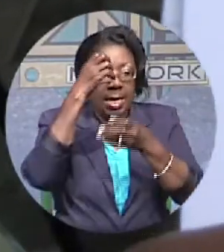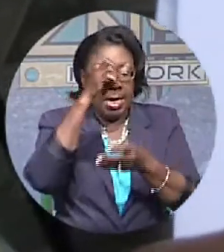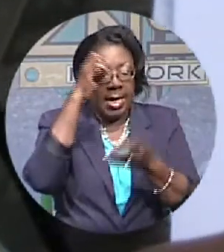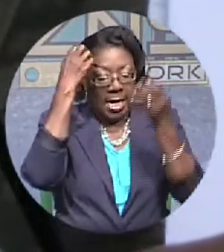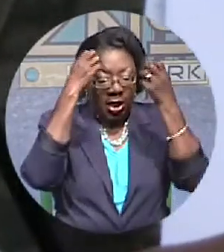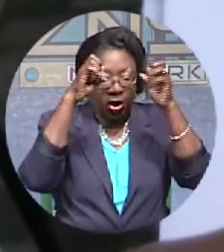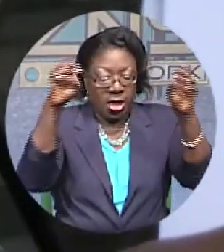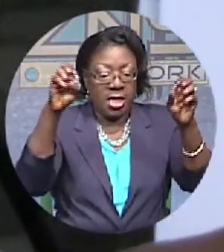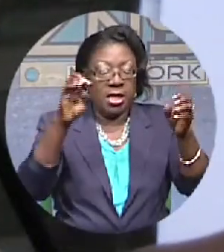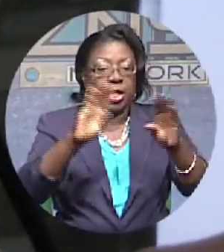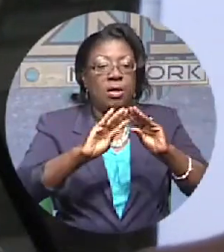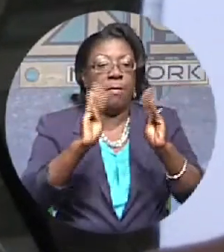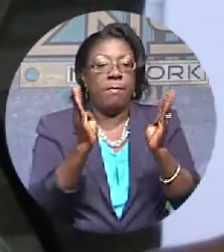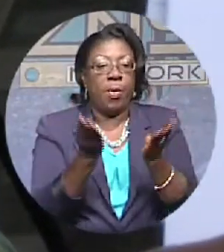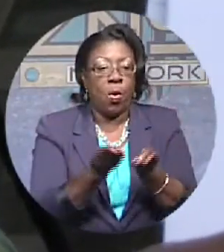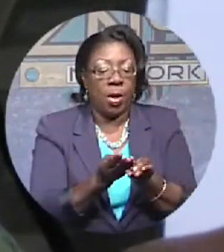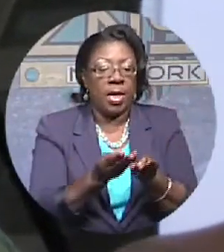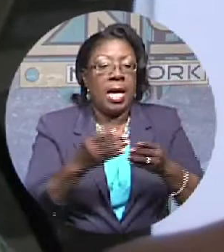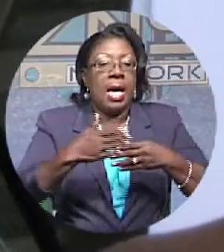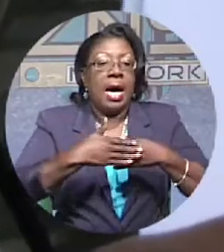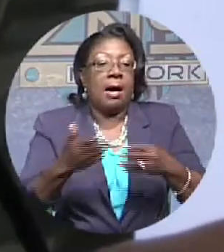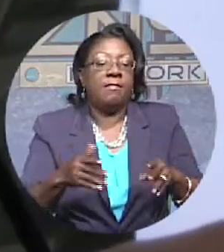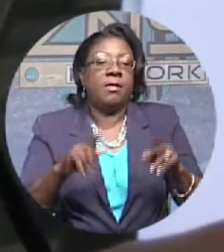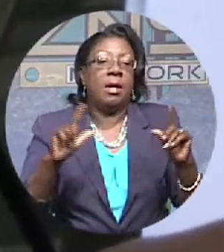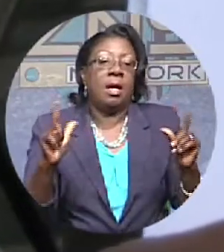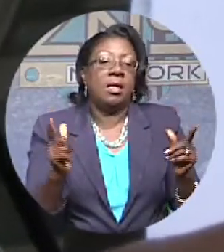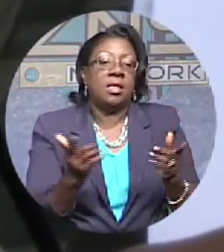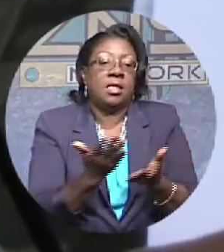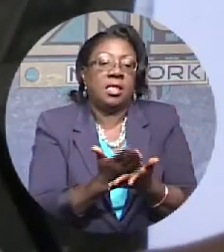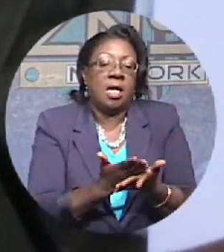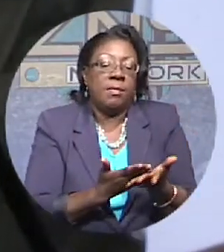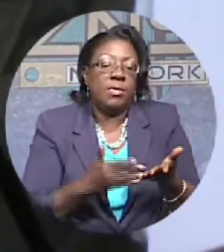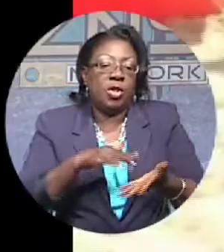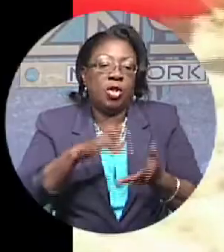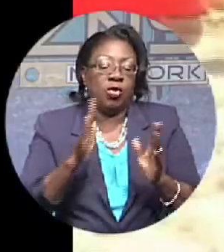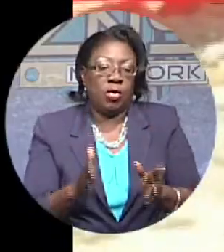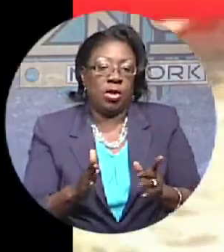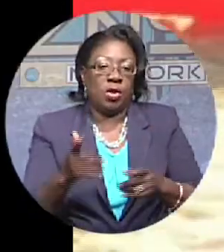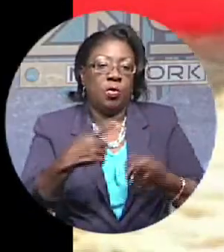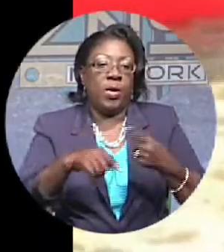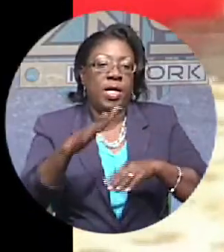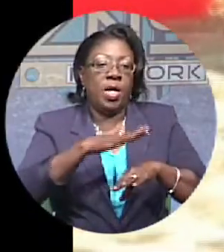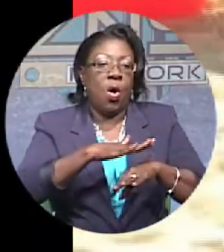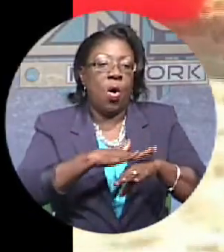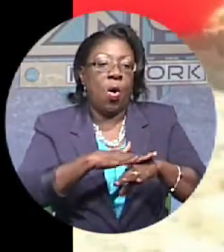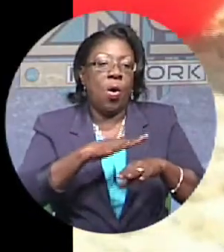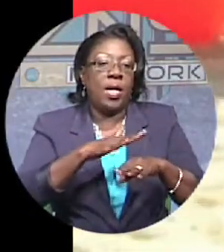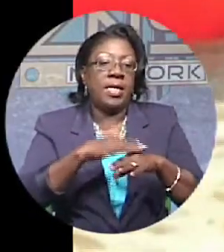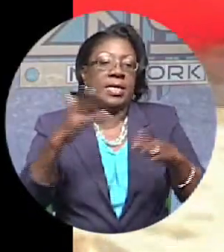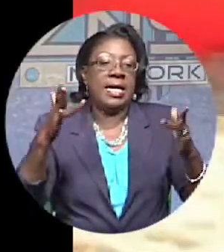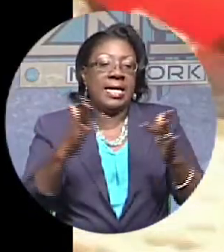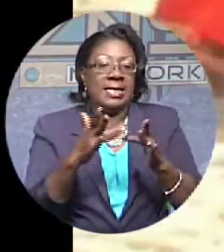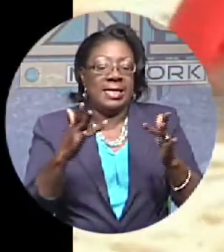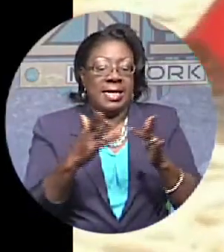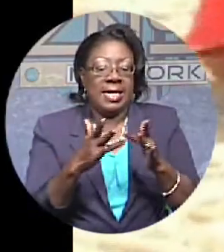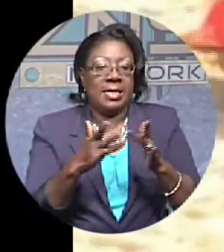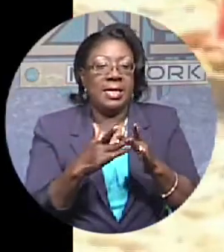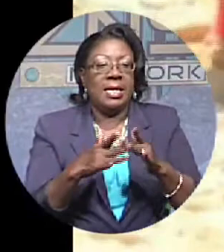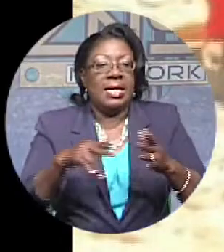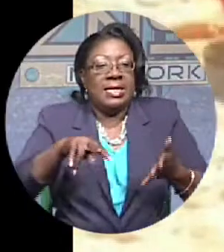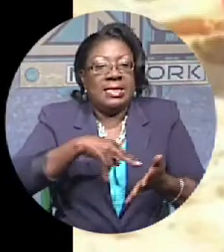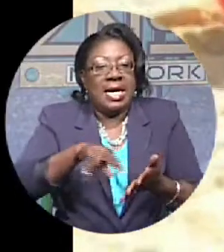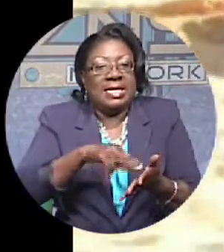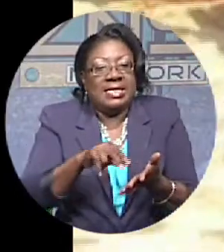Authority after a series of infractions committed by some students went viral on social media, including a clip of a